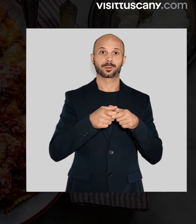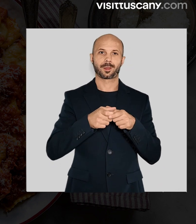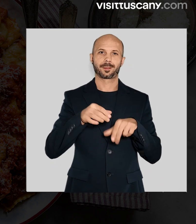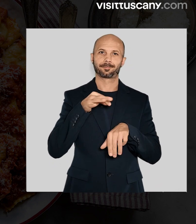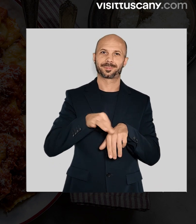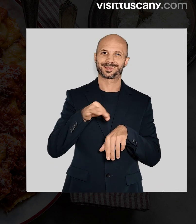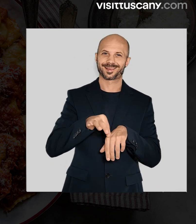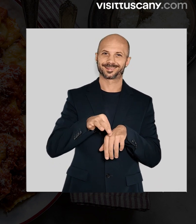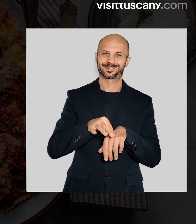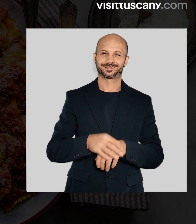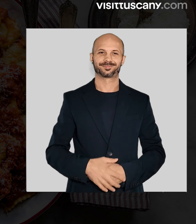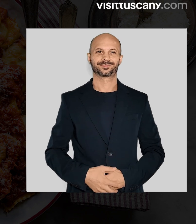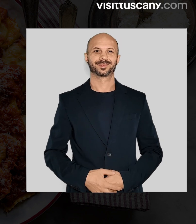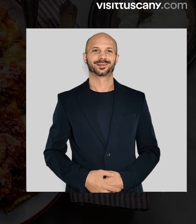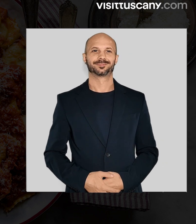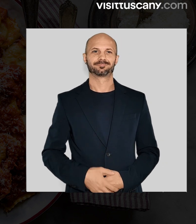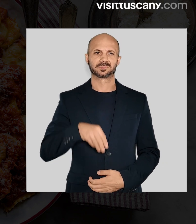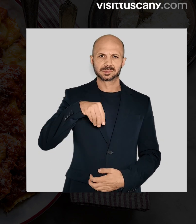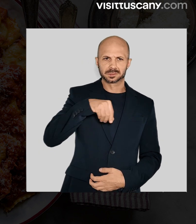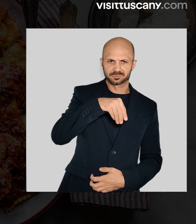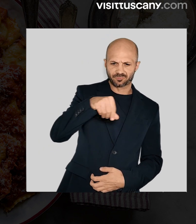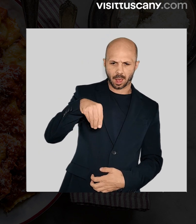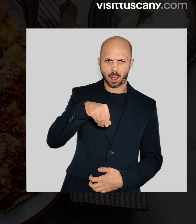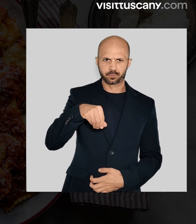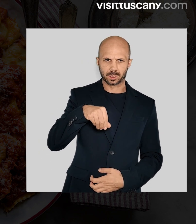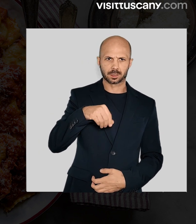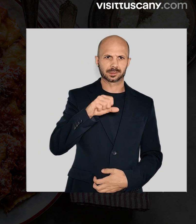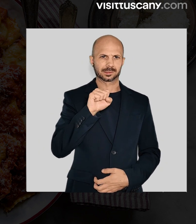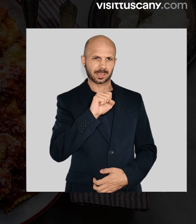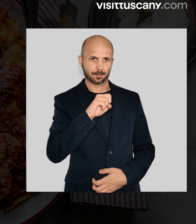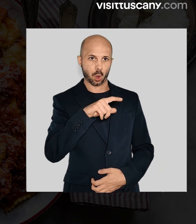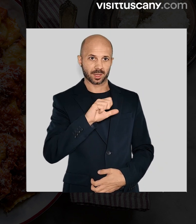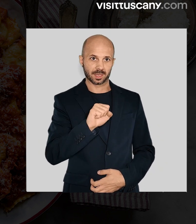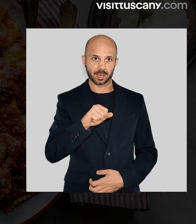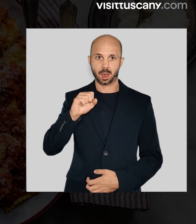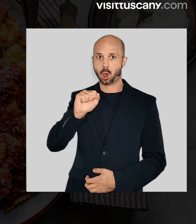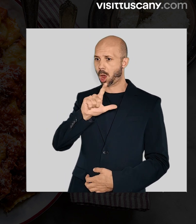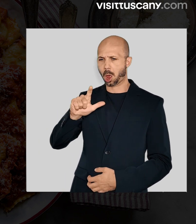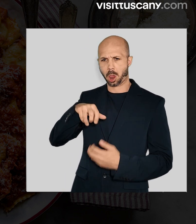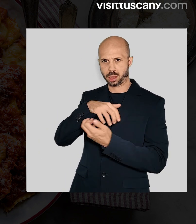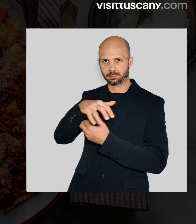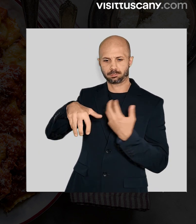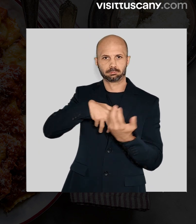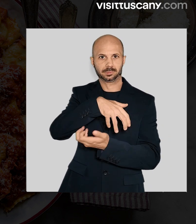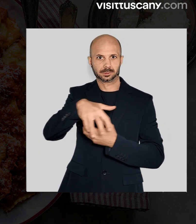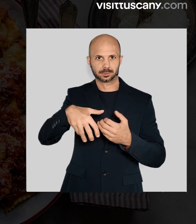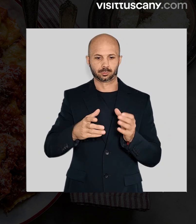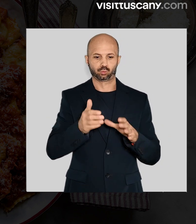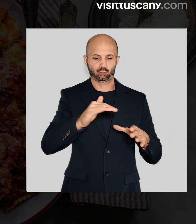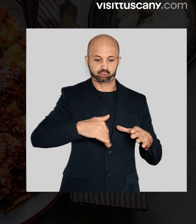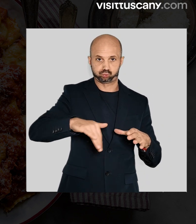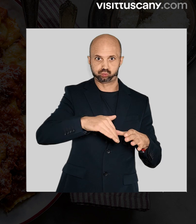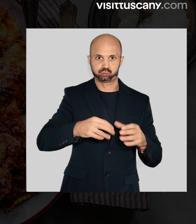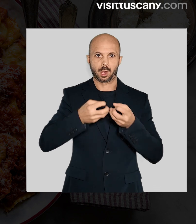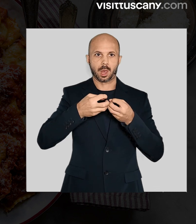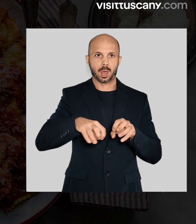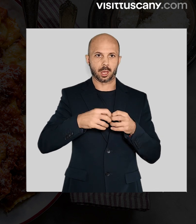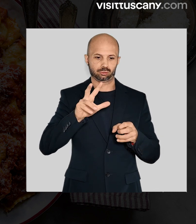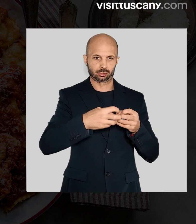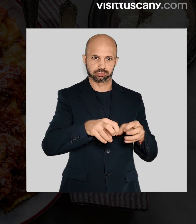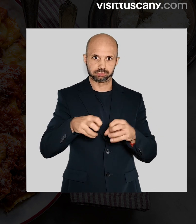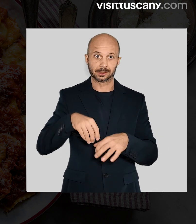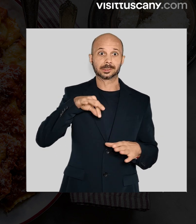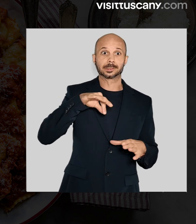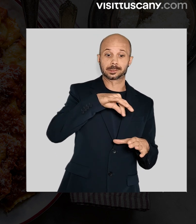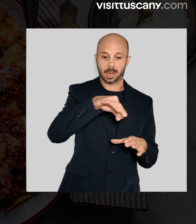Method. For the fresh pasta, combine the 2 flours on a wooden board and shape them into a